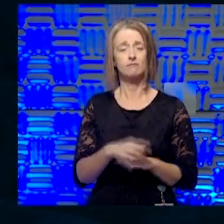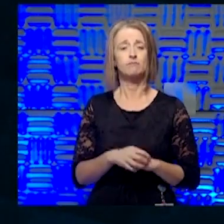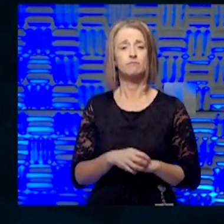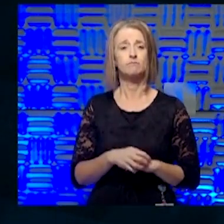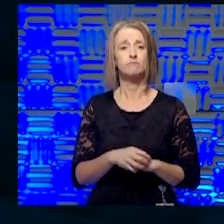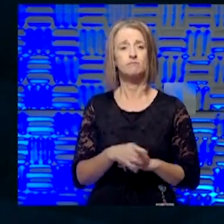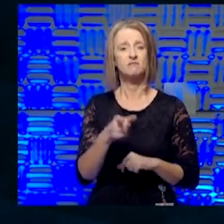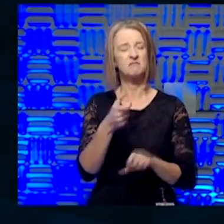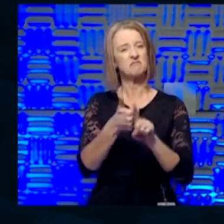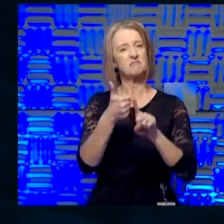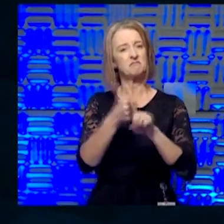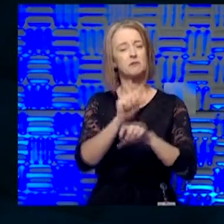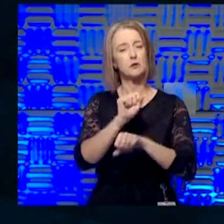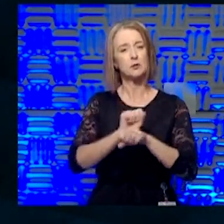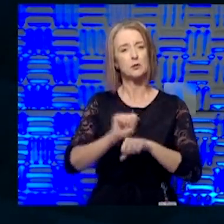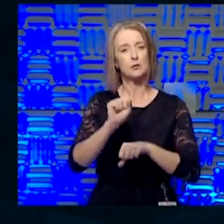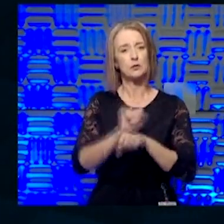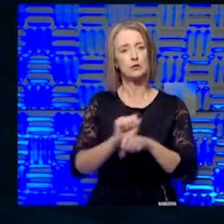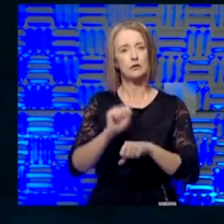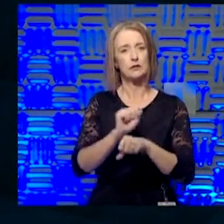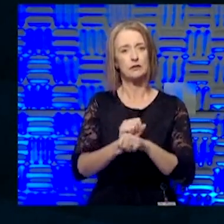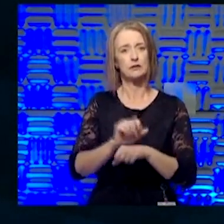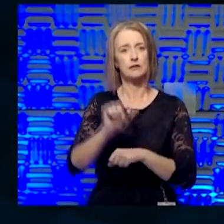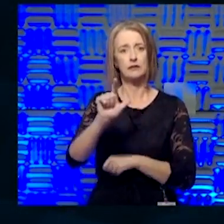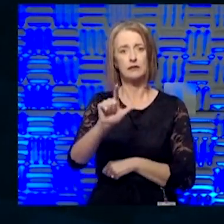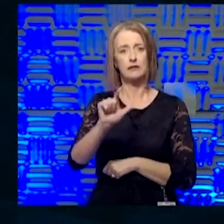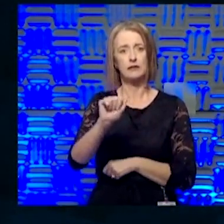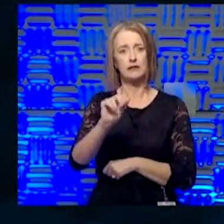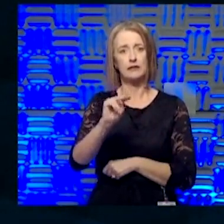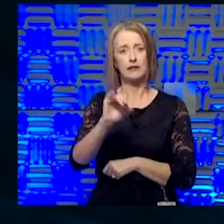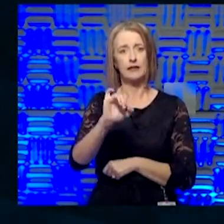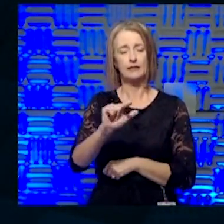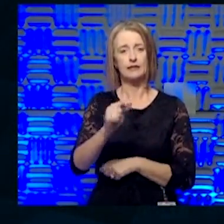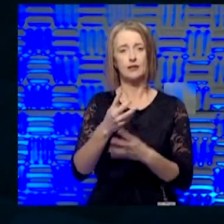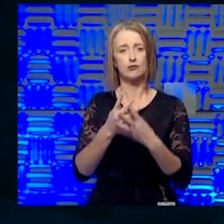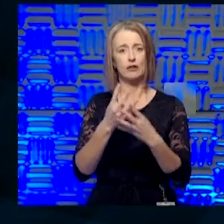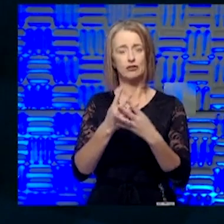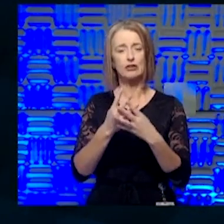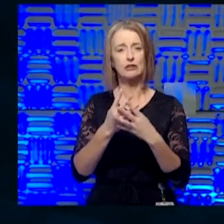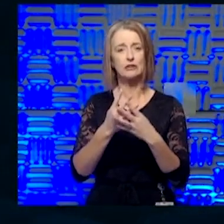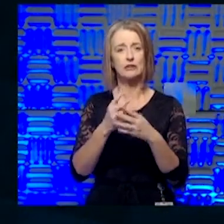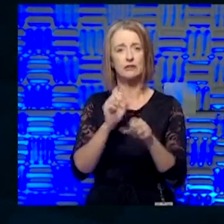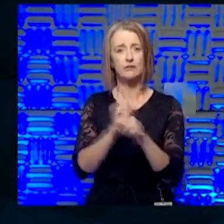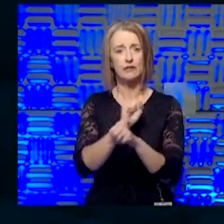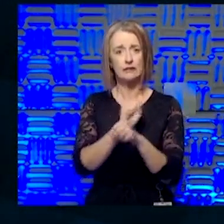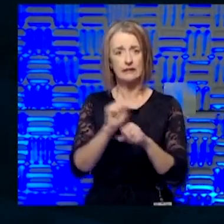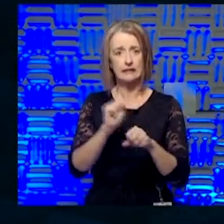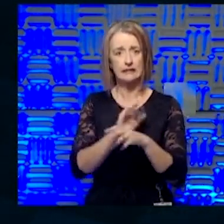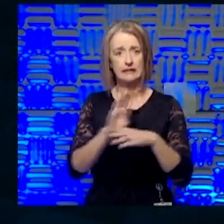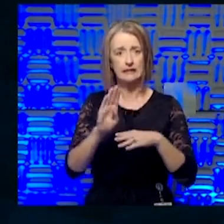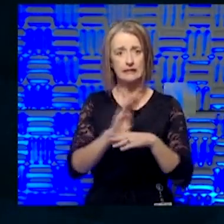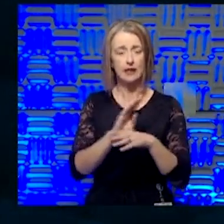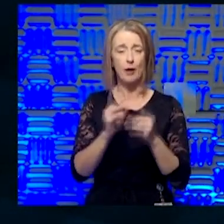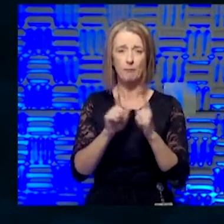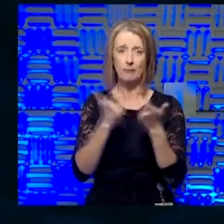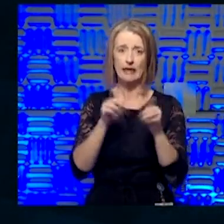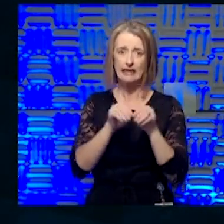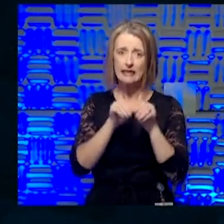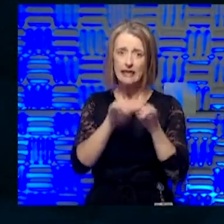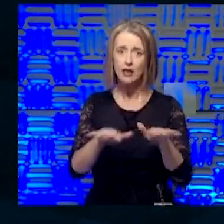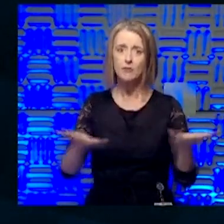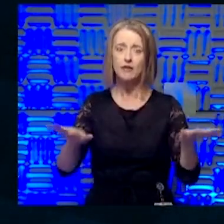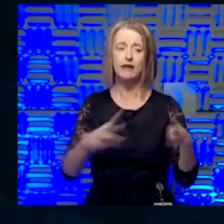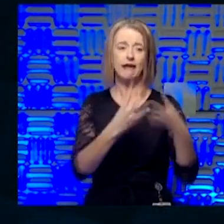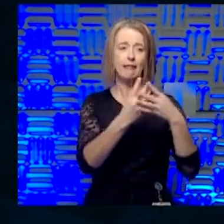He worked at Lansing Correctional Facility, where there was a big outbreak between both the